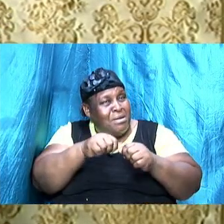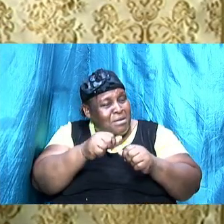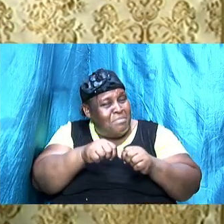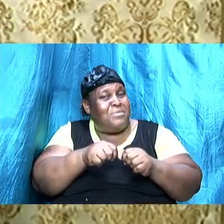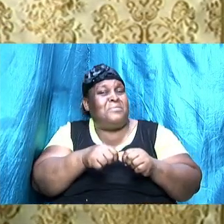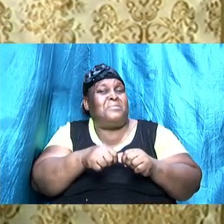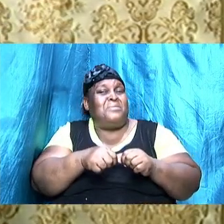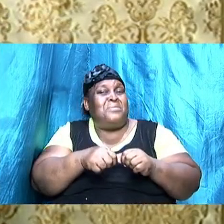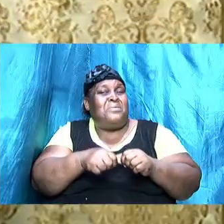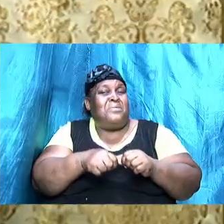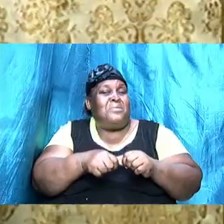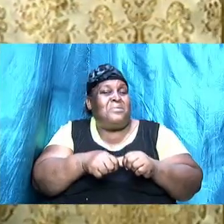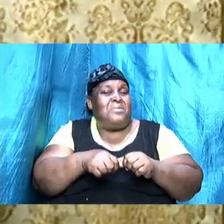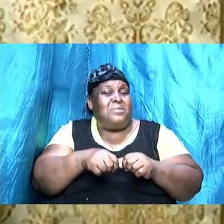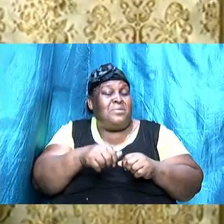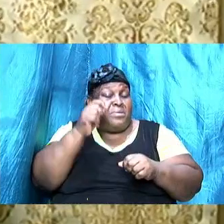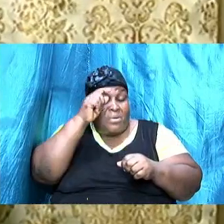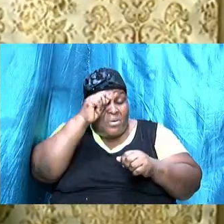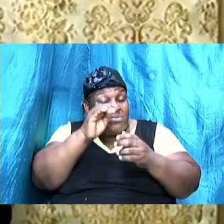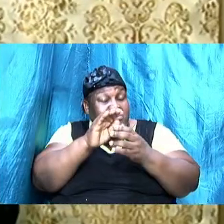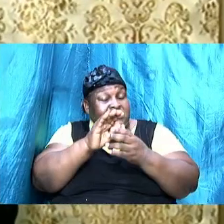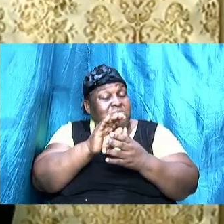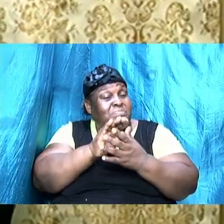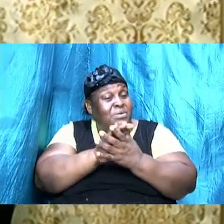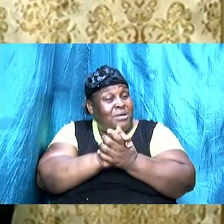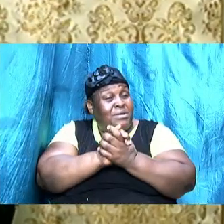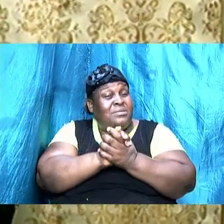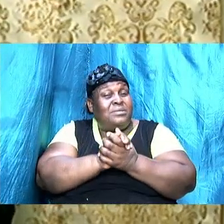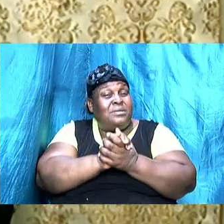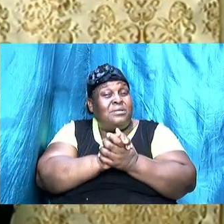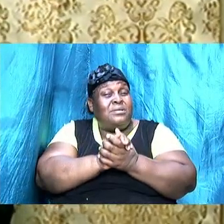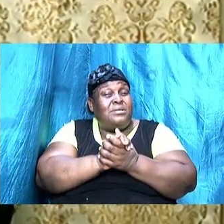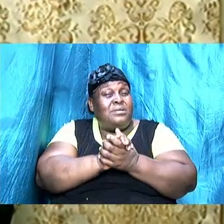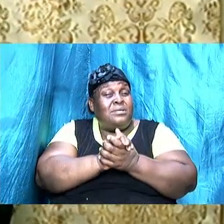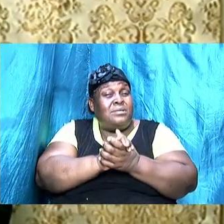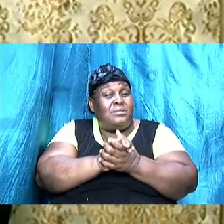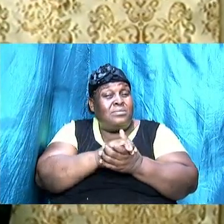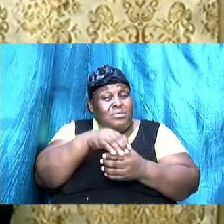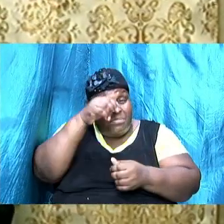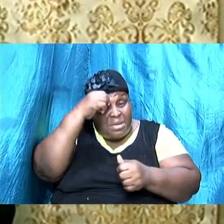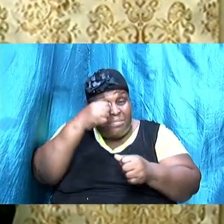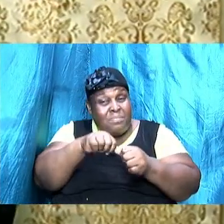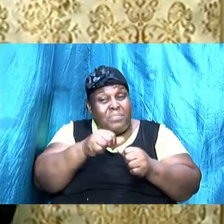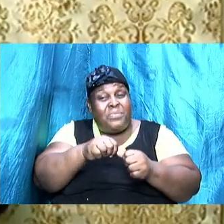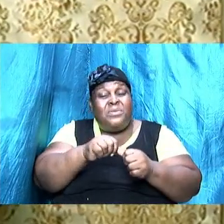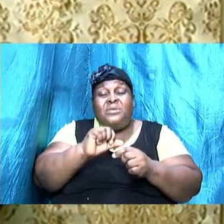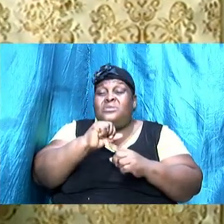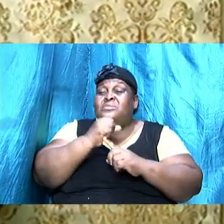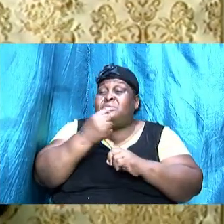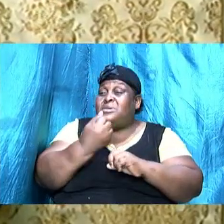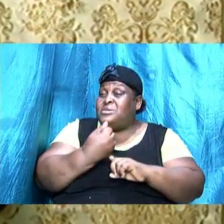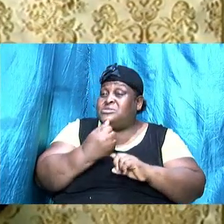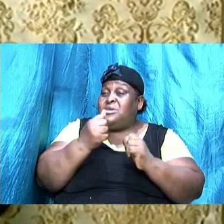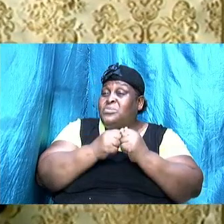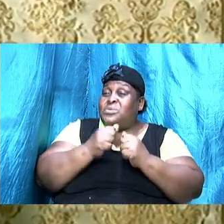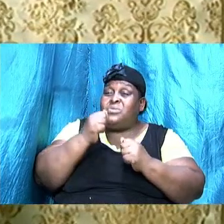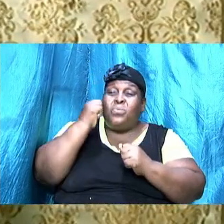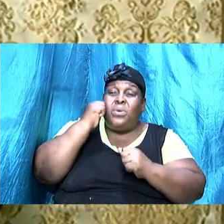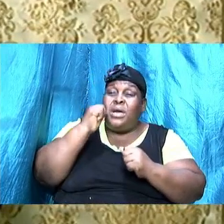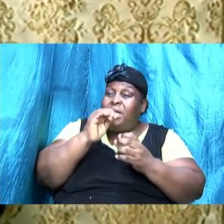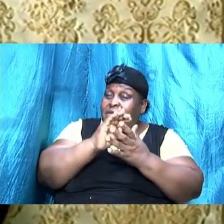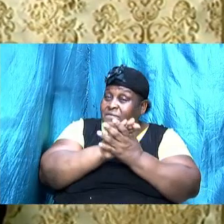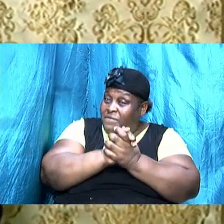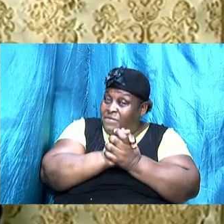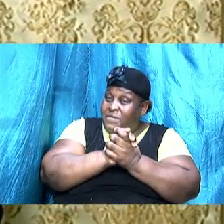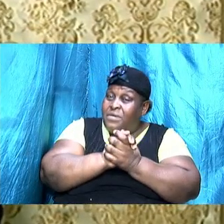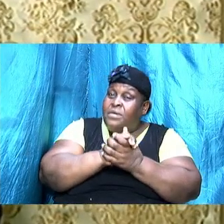the situations with your wives. Wives, look at the situation, the matter with your husbands. Look at how it has been